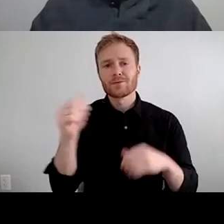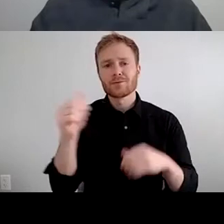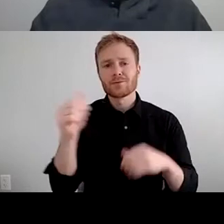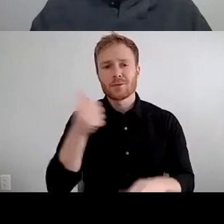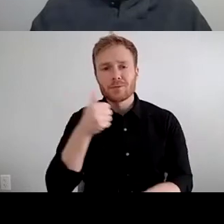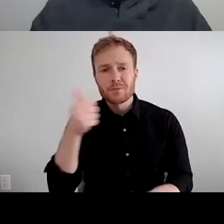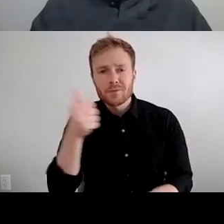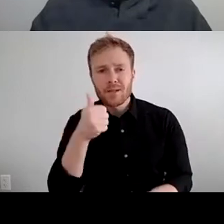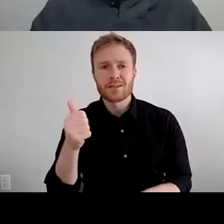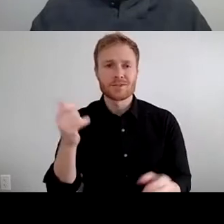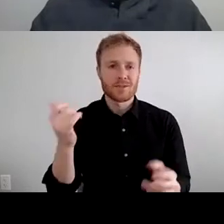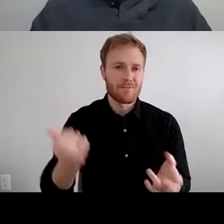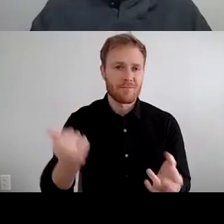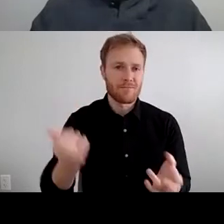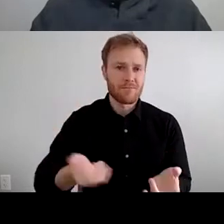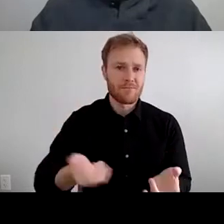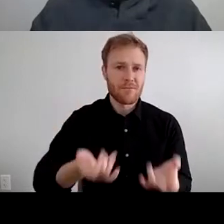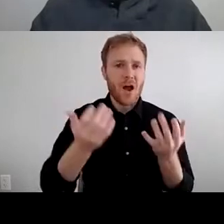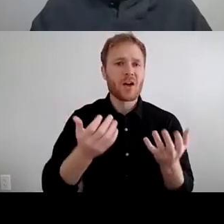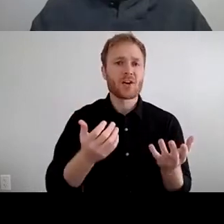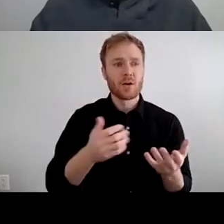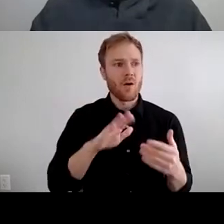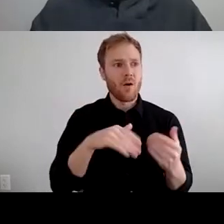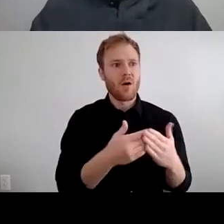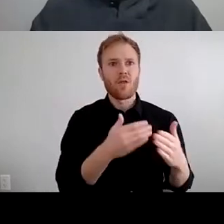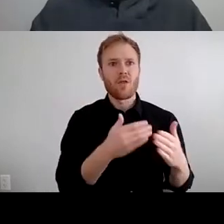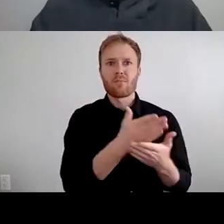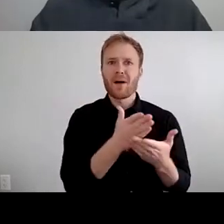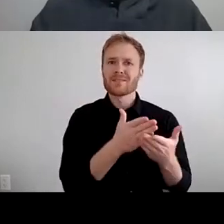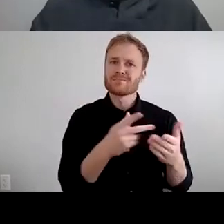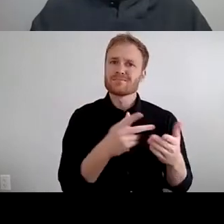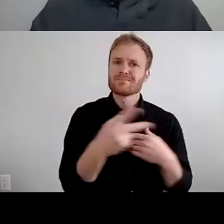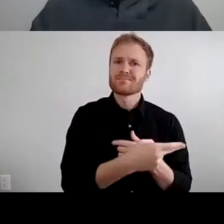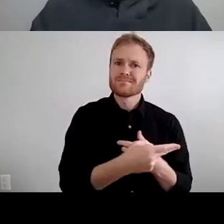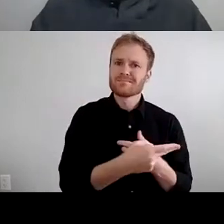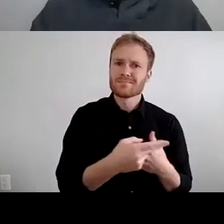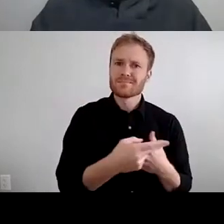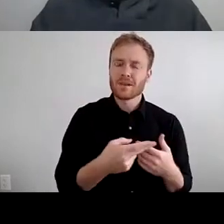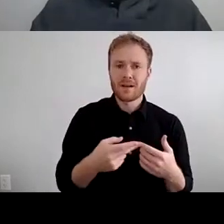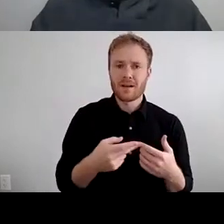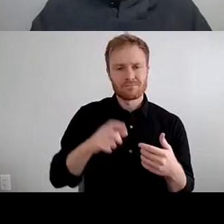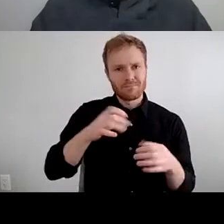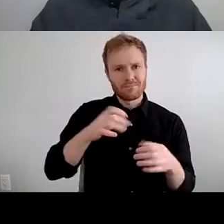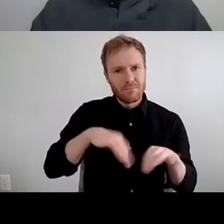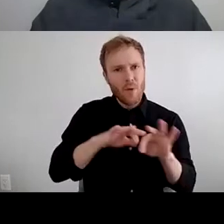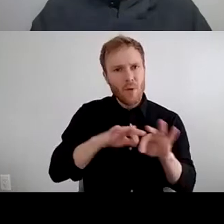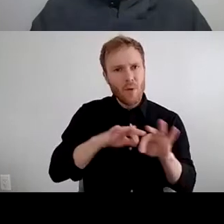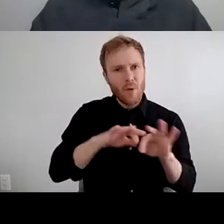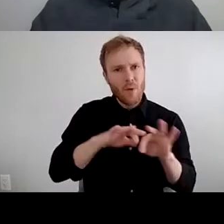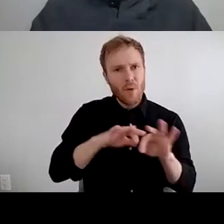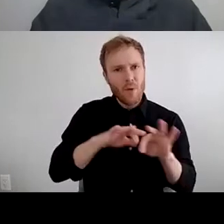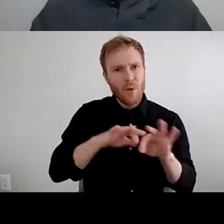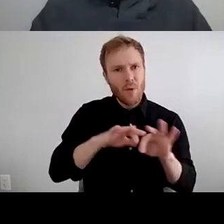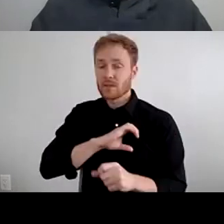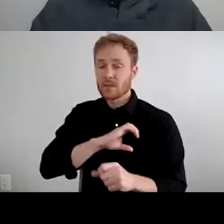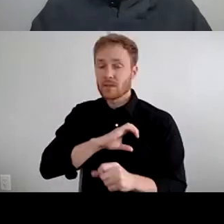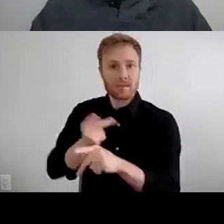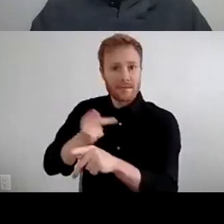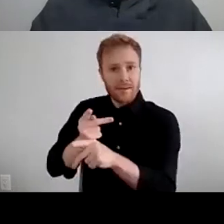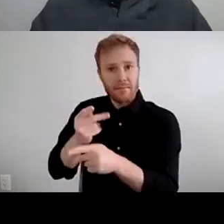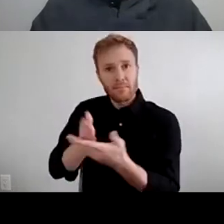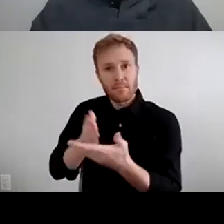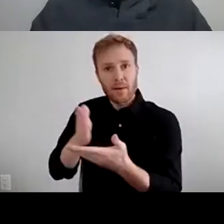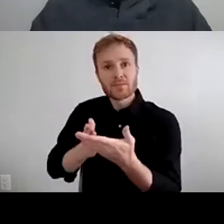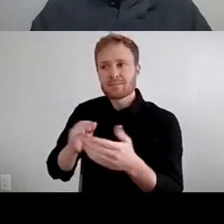are necessary things for community support and safety. The police, whose budget remains intact, save for a few crossing guards, are not necessary for